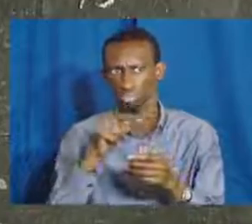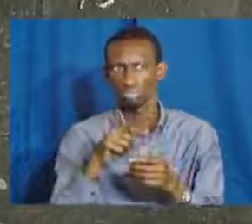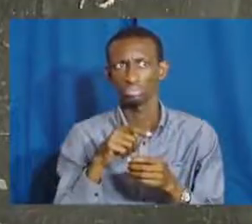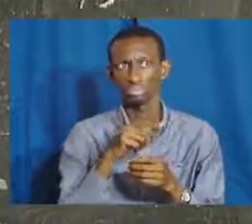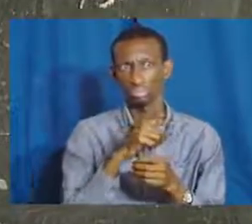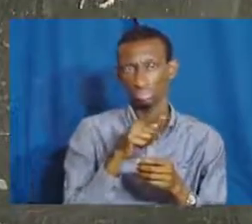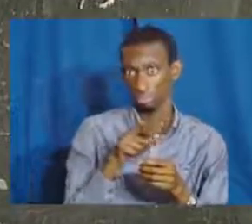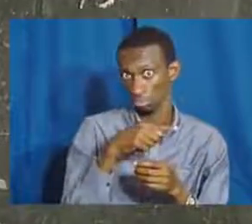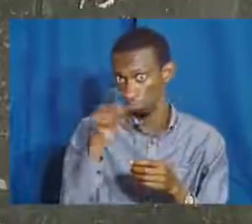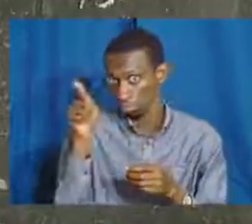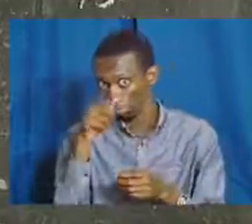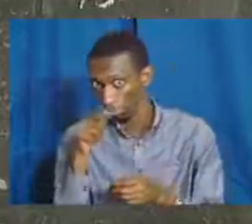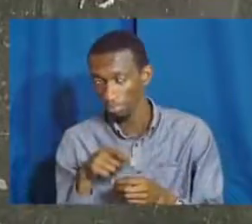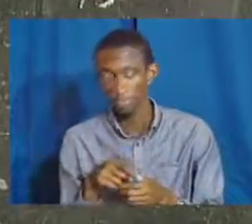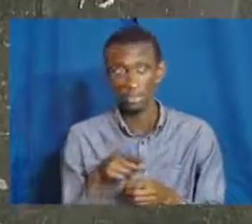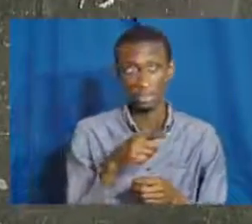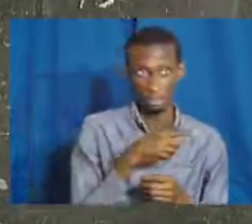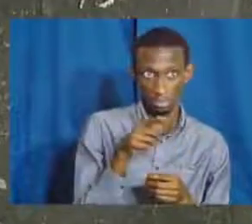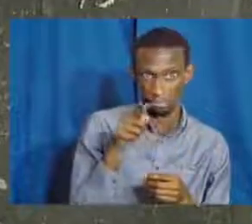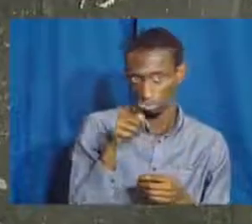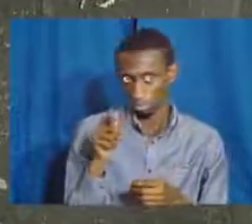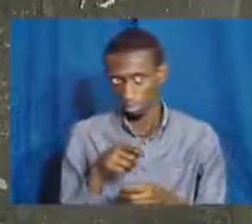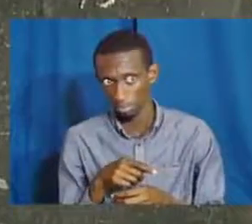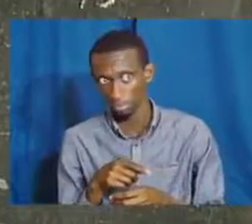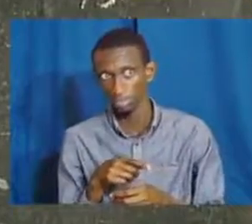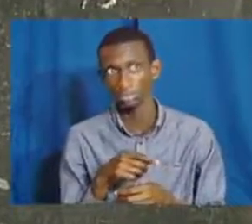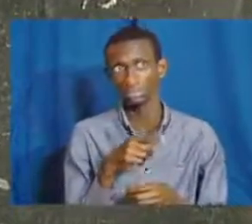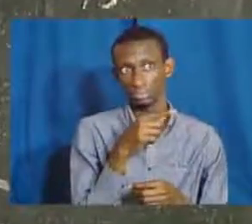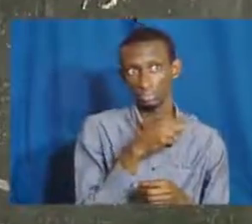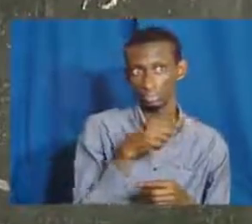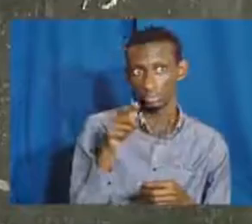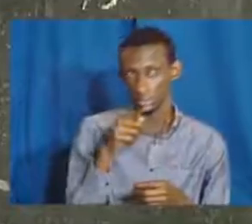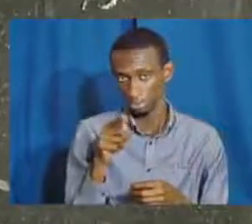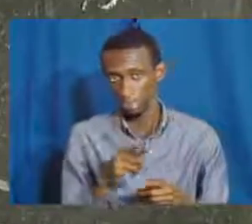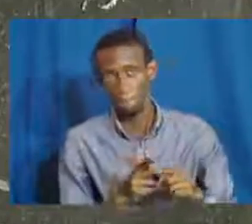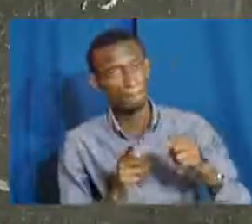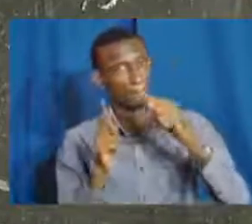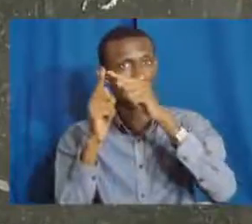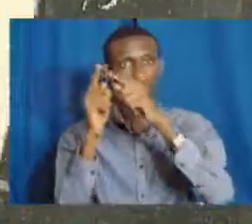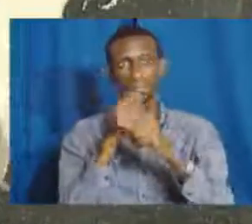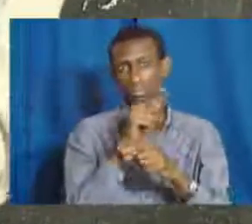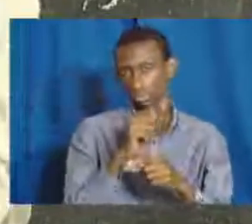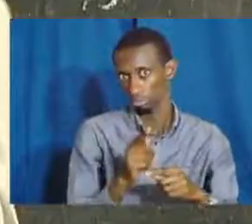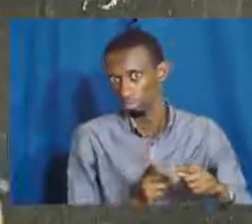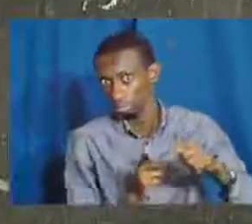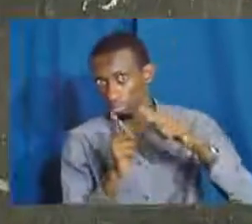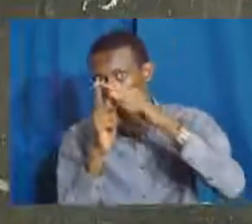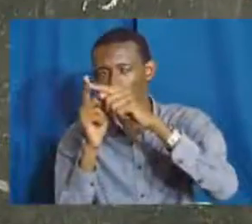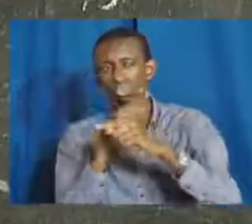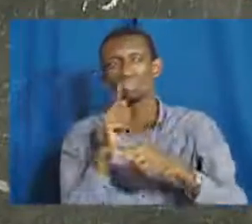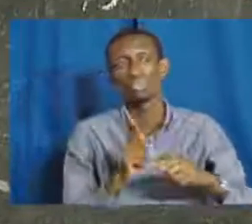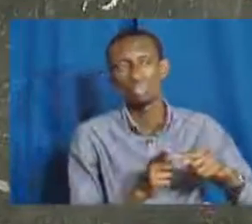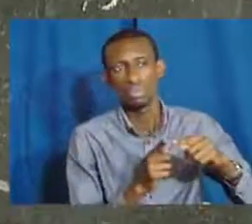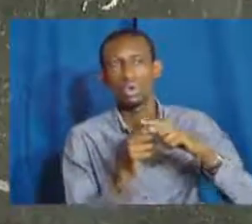When you move like this, up to here, then go like this, and then here, then come